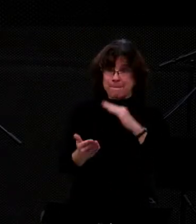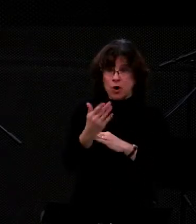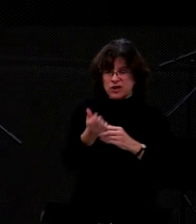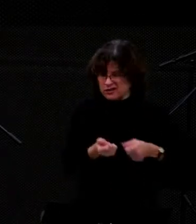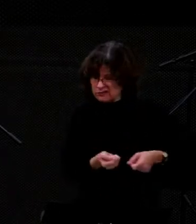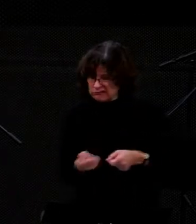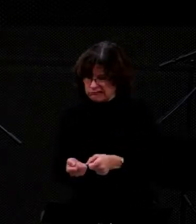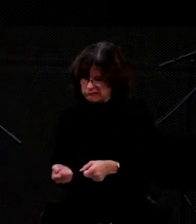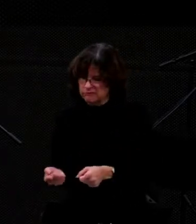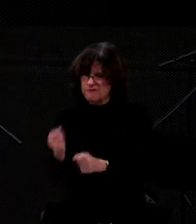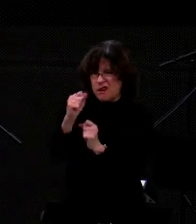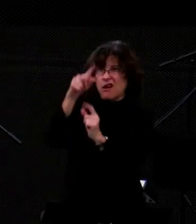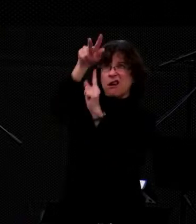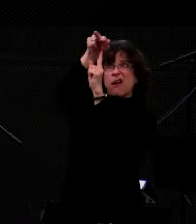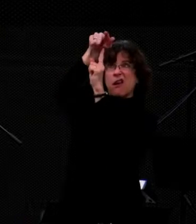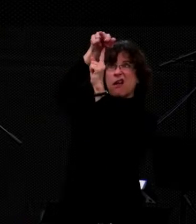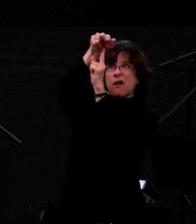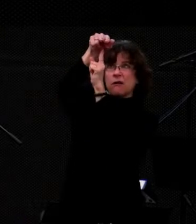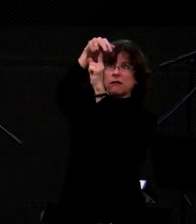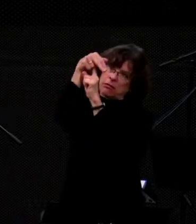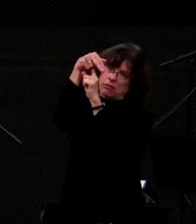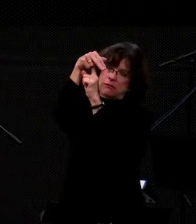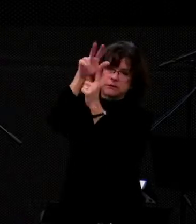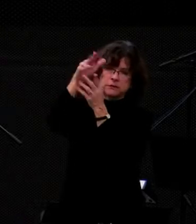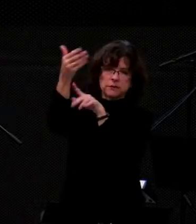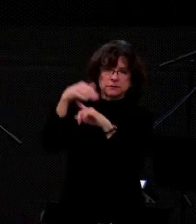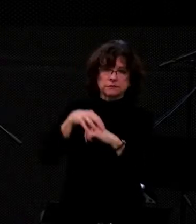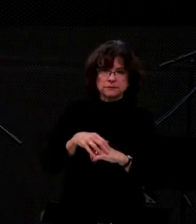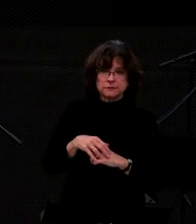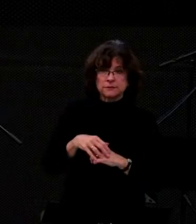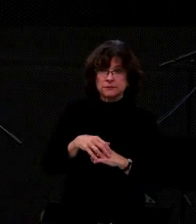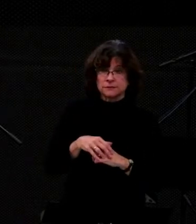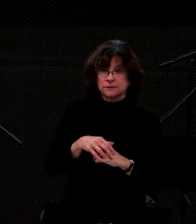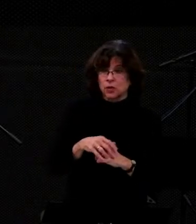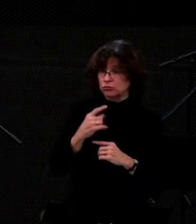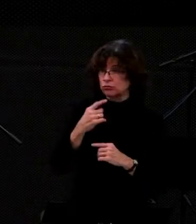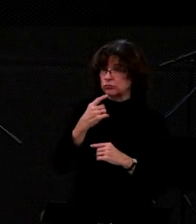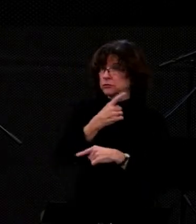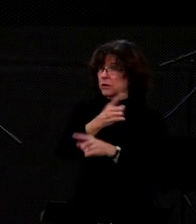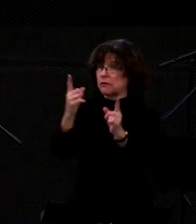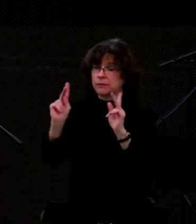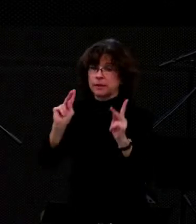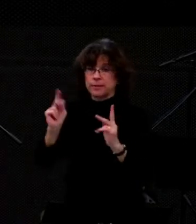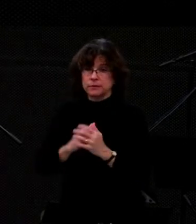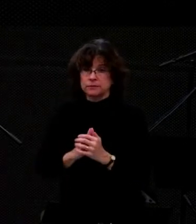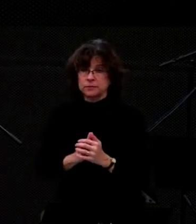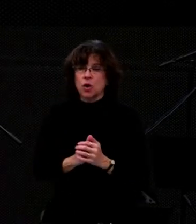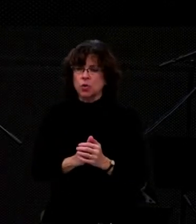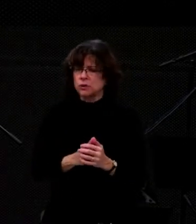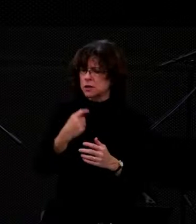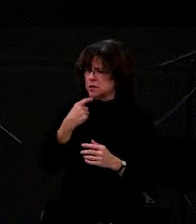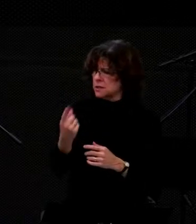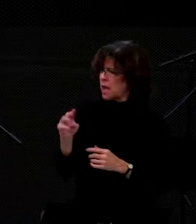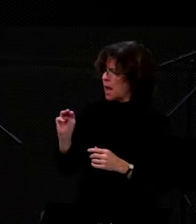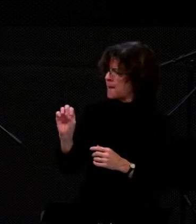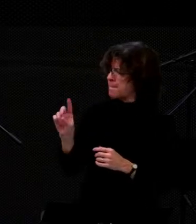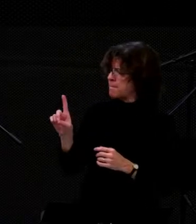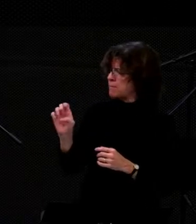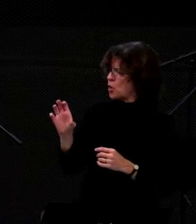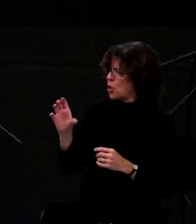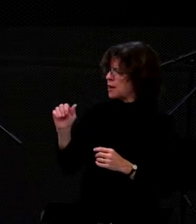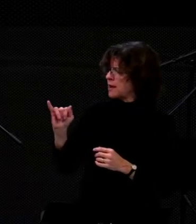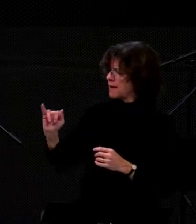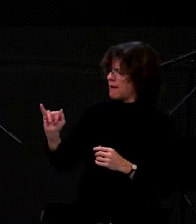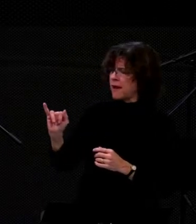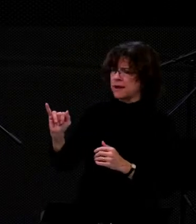tell the king," which tells us something about how Haman views himself. Because who orders who around? The king